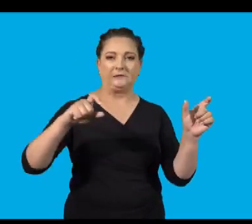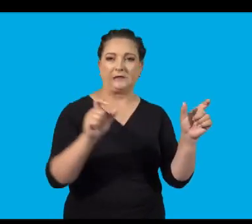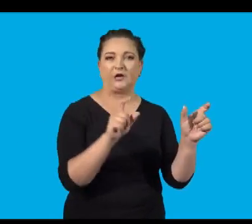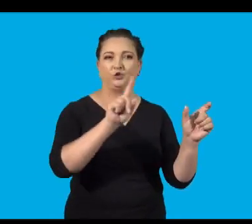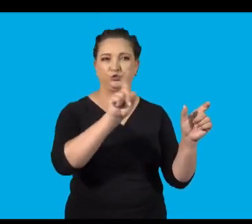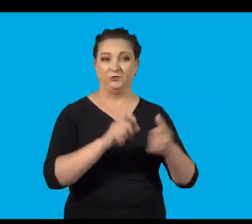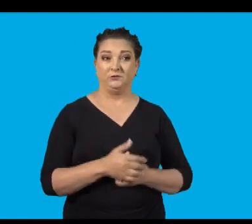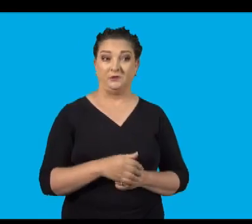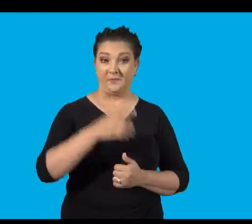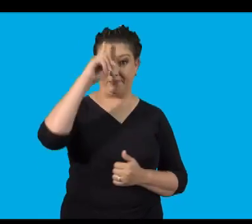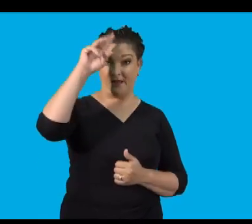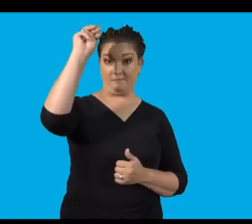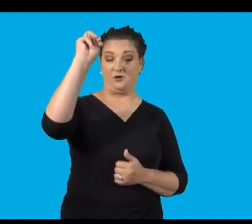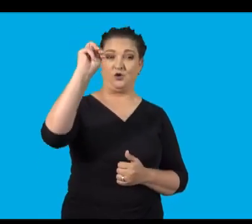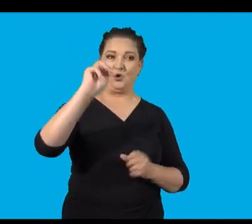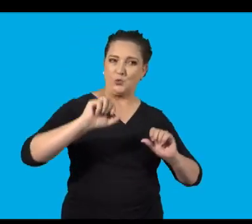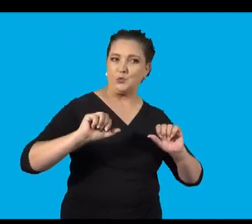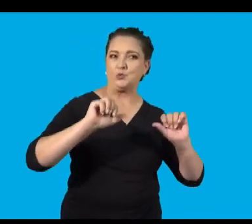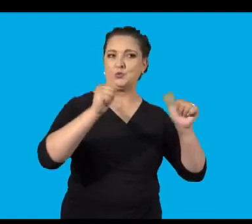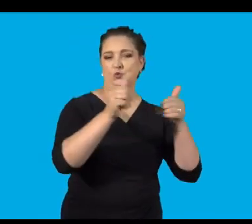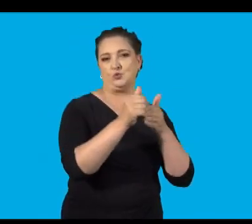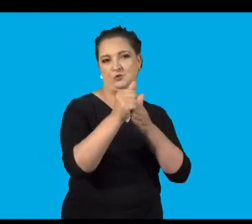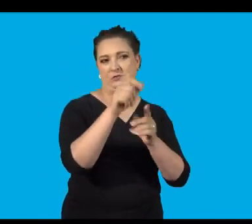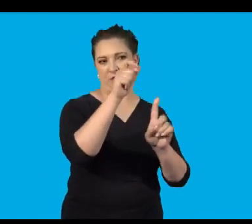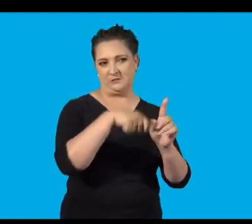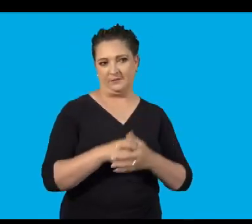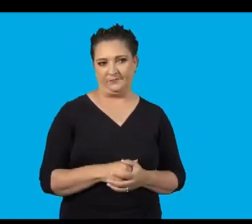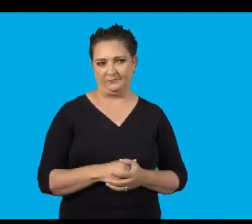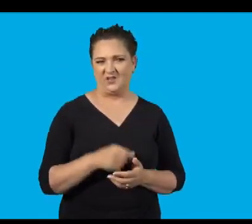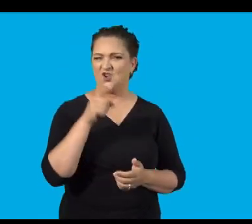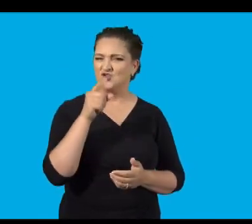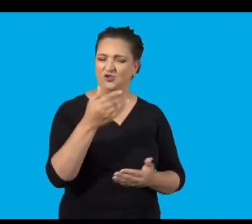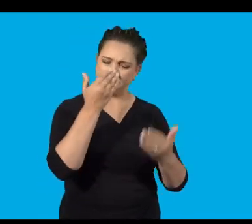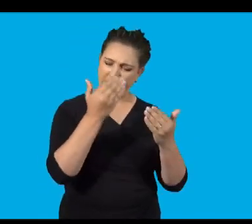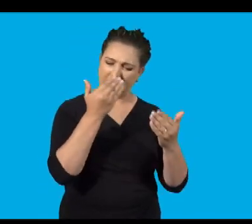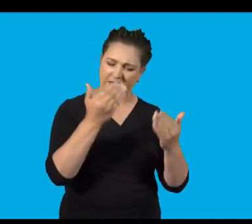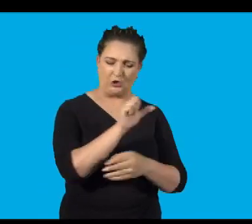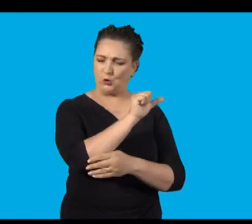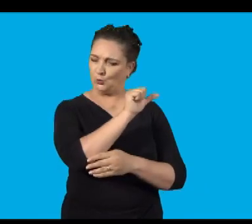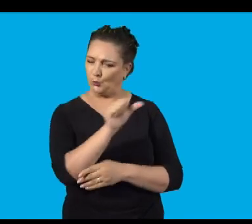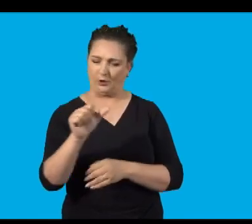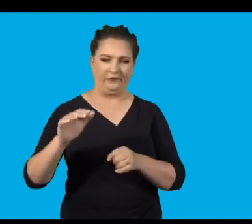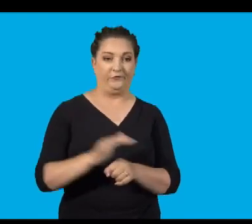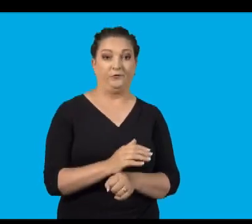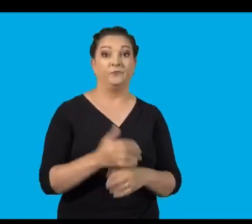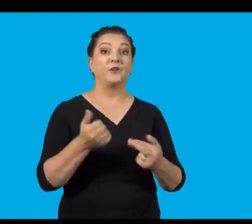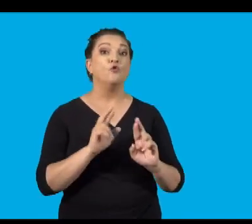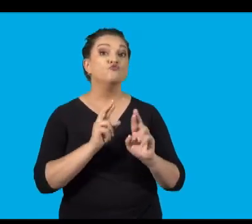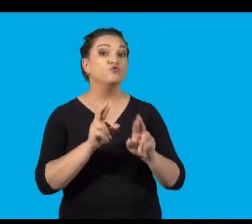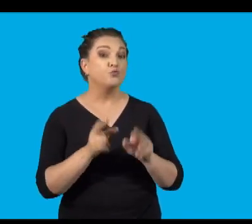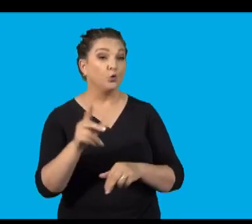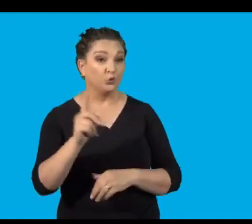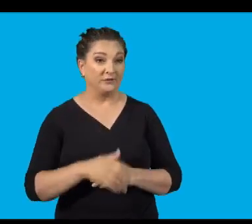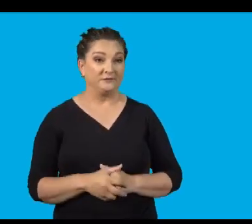tag questions. Nelson Mandela was a great leader. You have studied all week, and in our